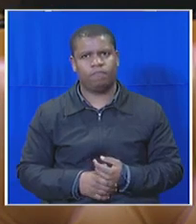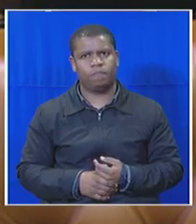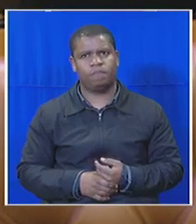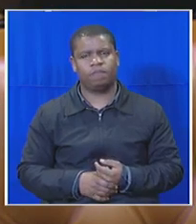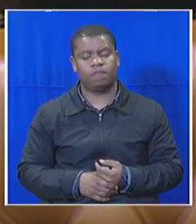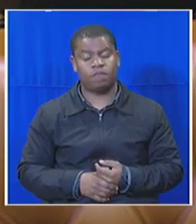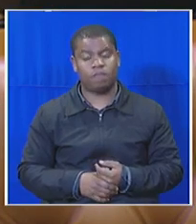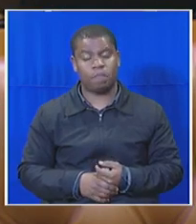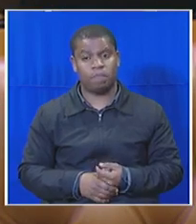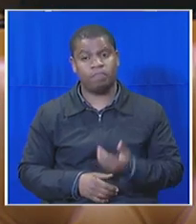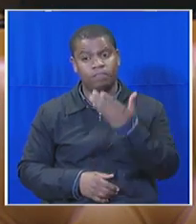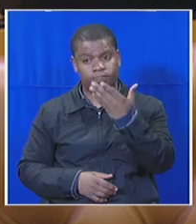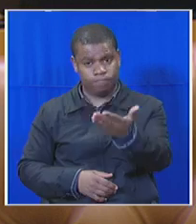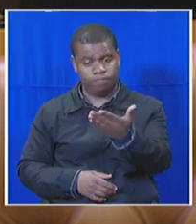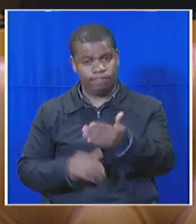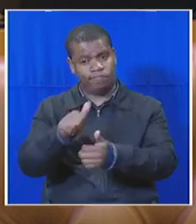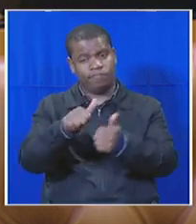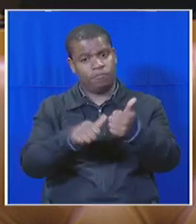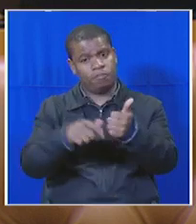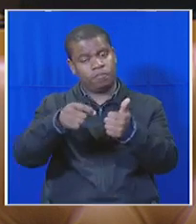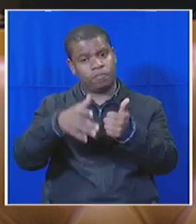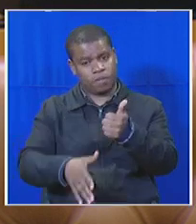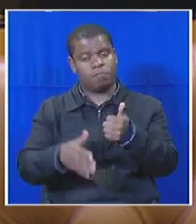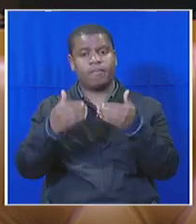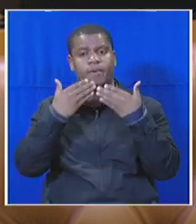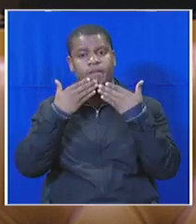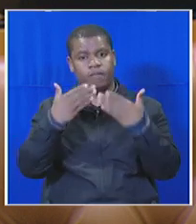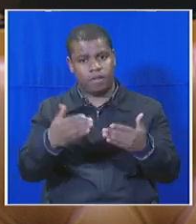Ngibonge lapho sekela somlomo ngaphambili.